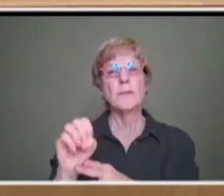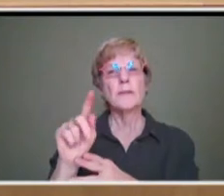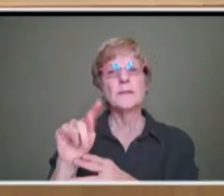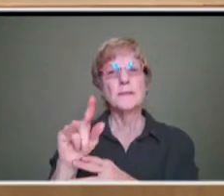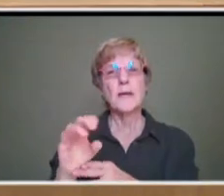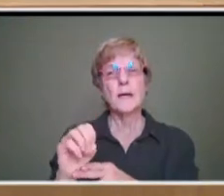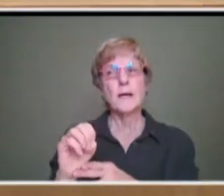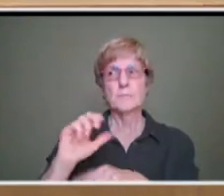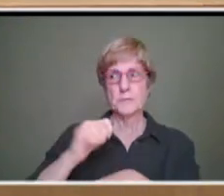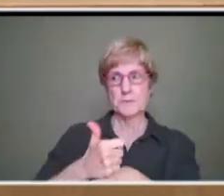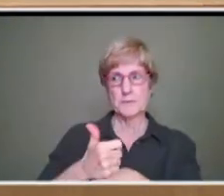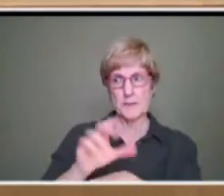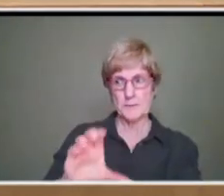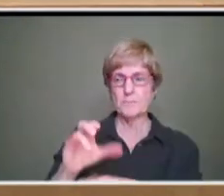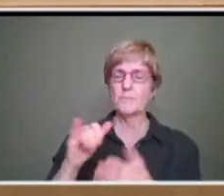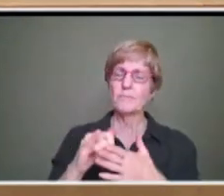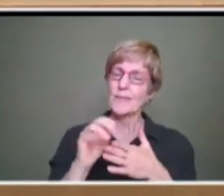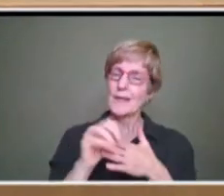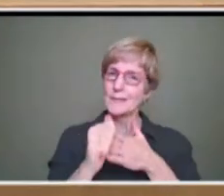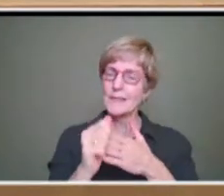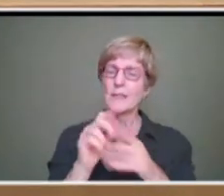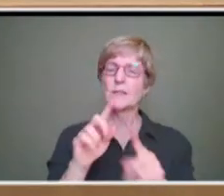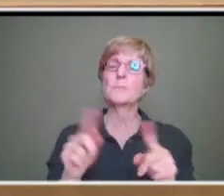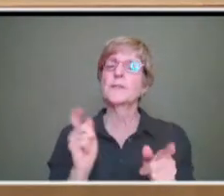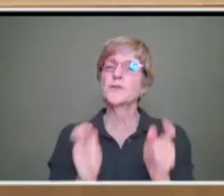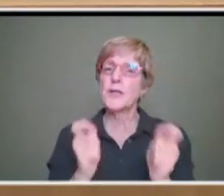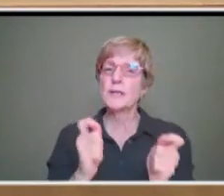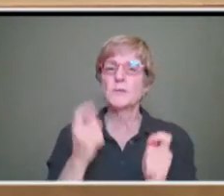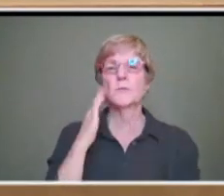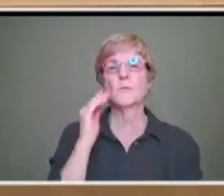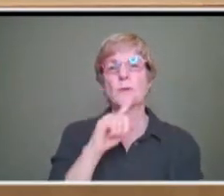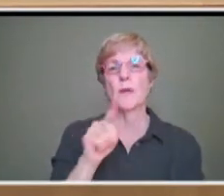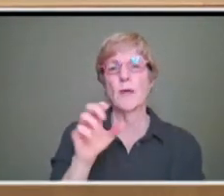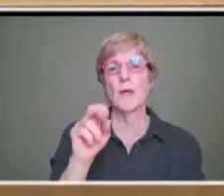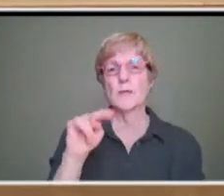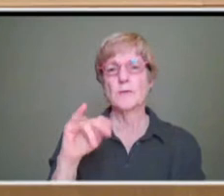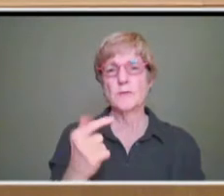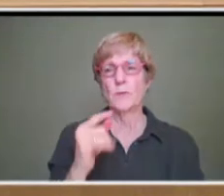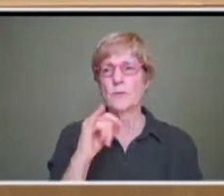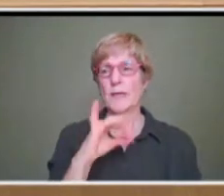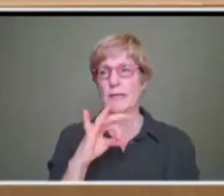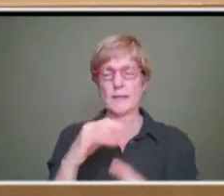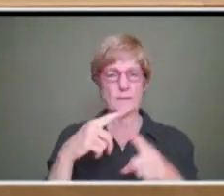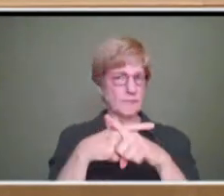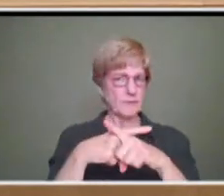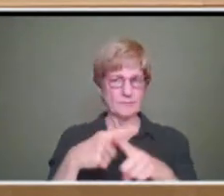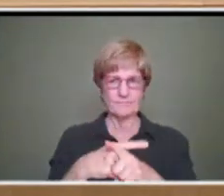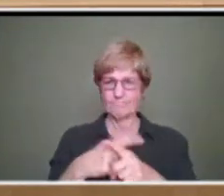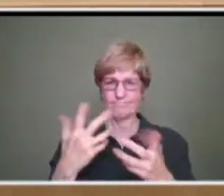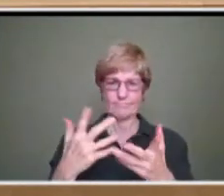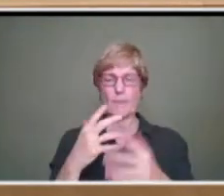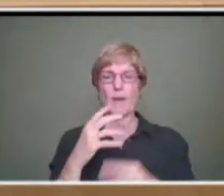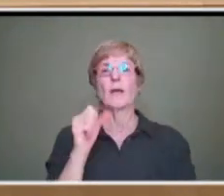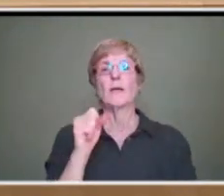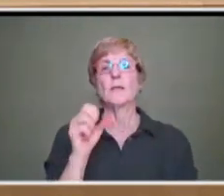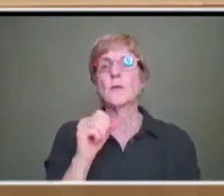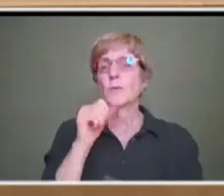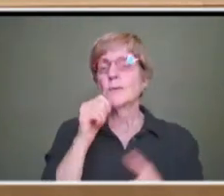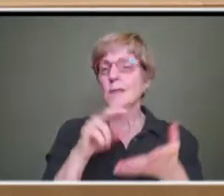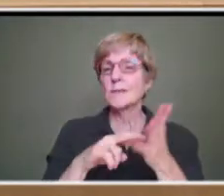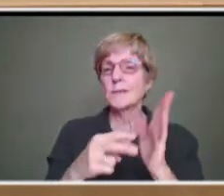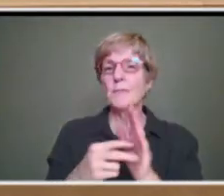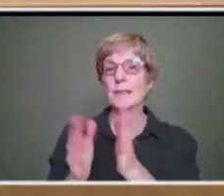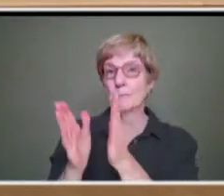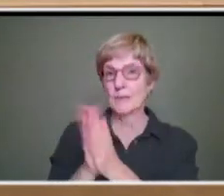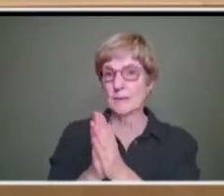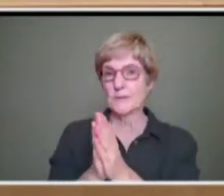for that guidance but they do change as a result of rezoning if there is that inconsistency but it doesn't mean that a petition that comes